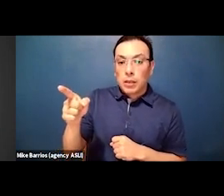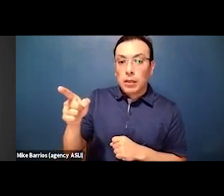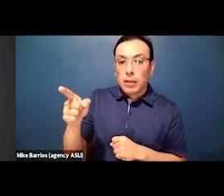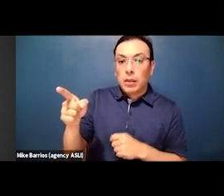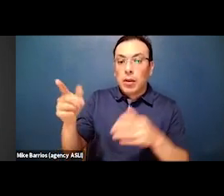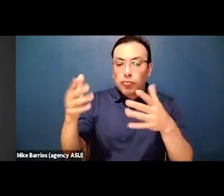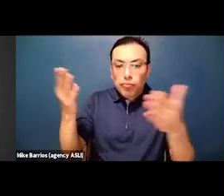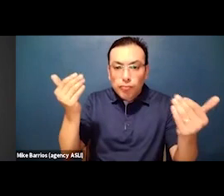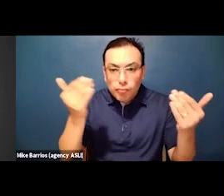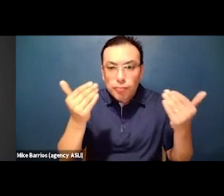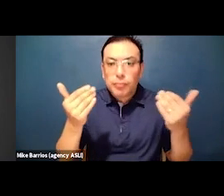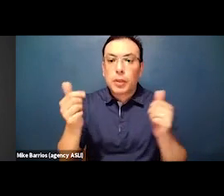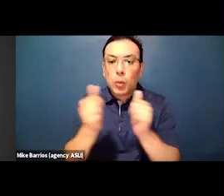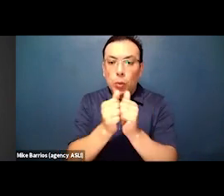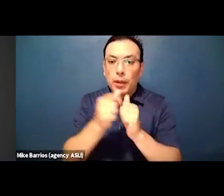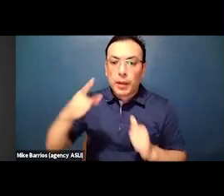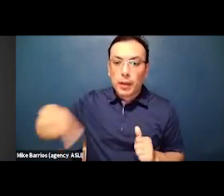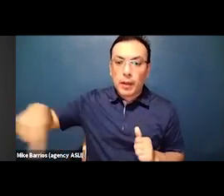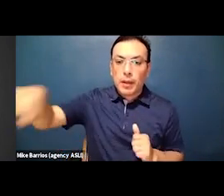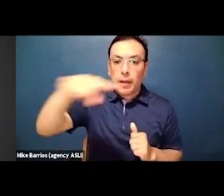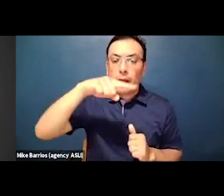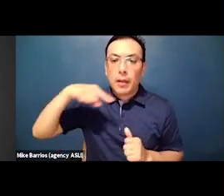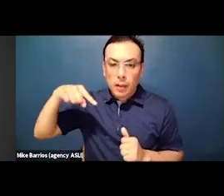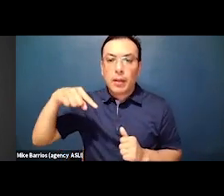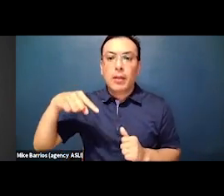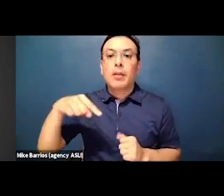We also have, recently we've had